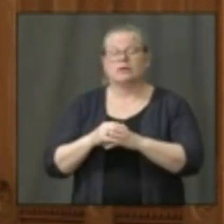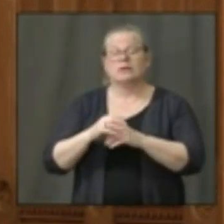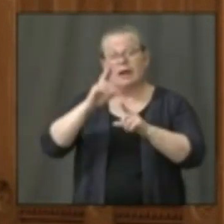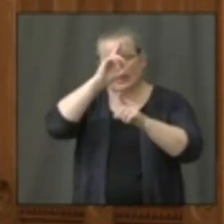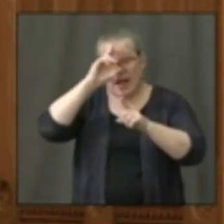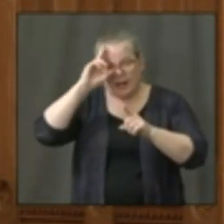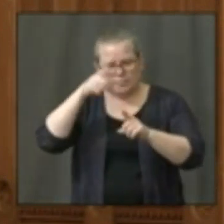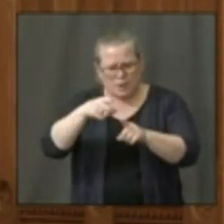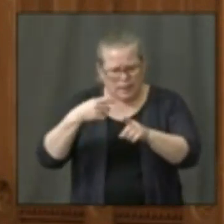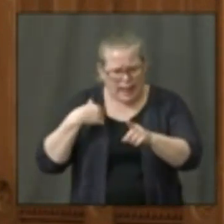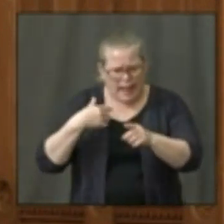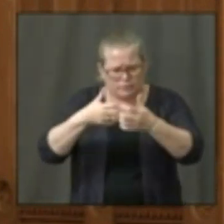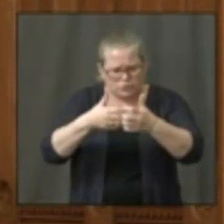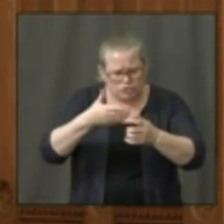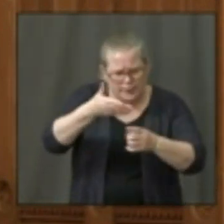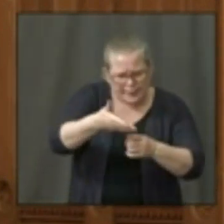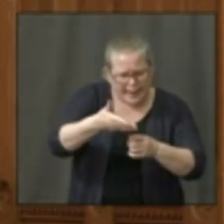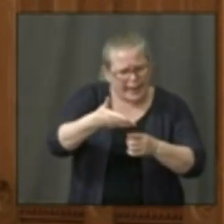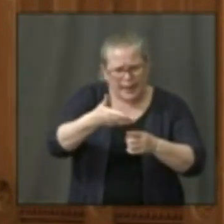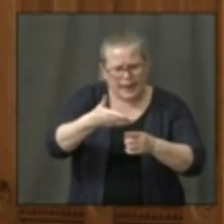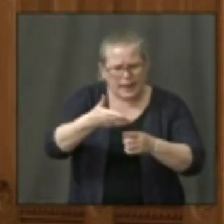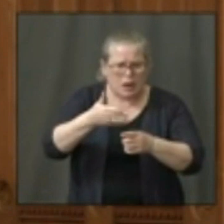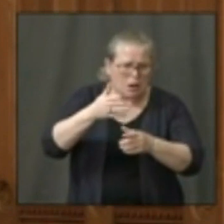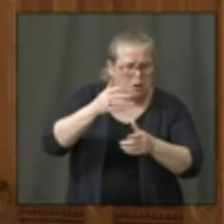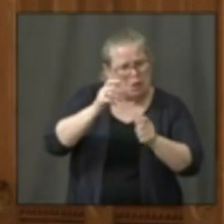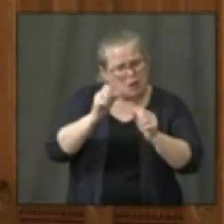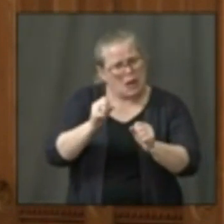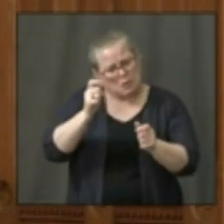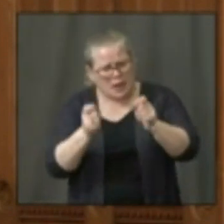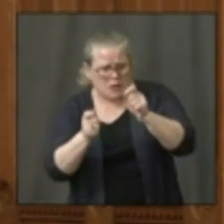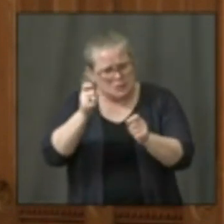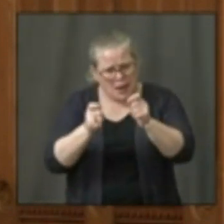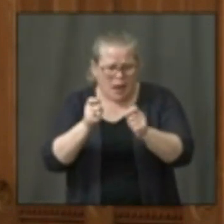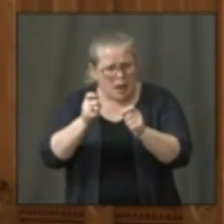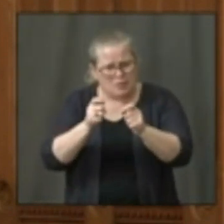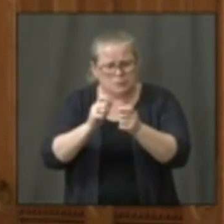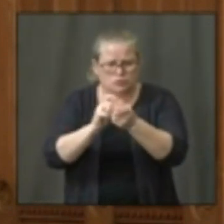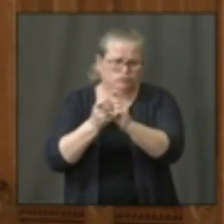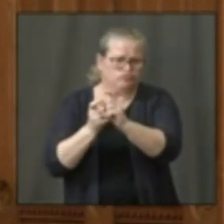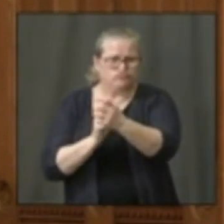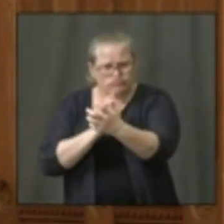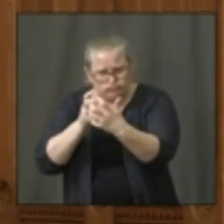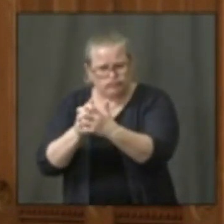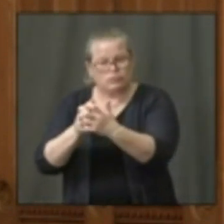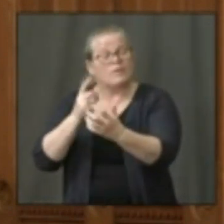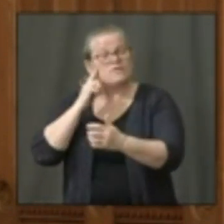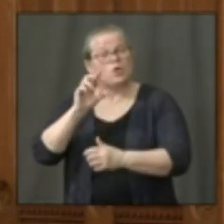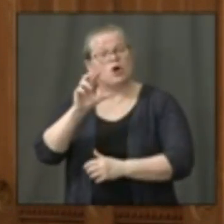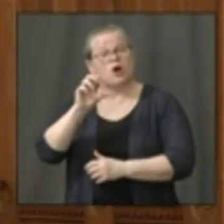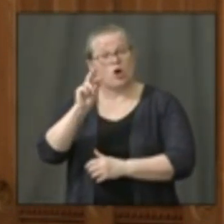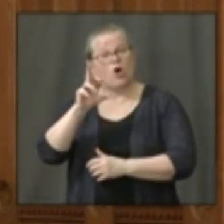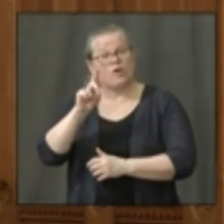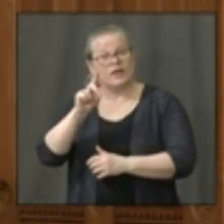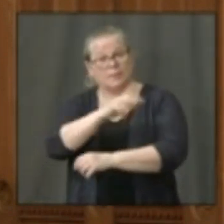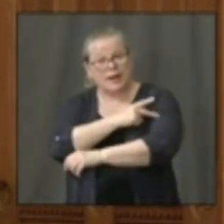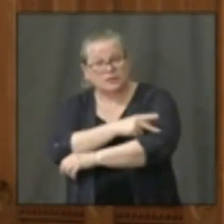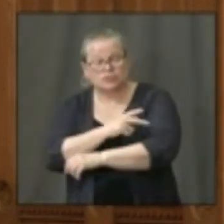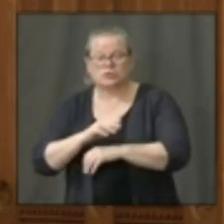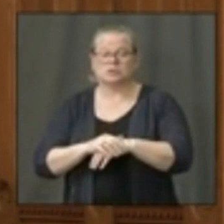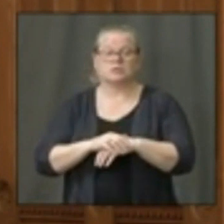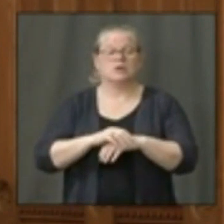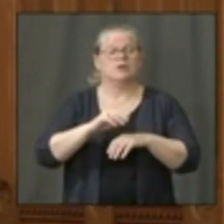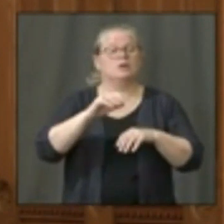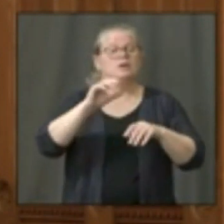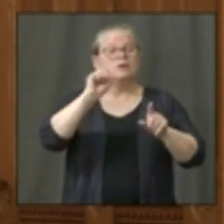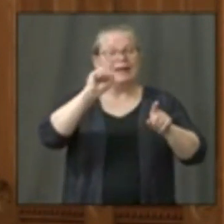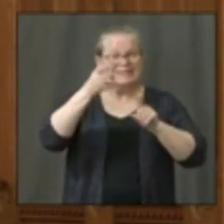can be adapted for use for COVID patients. The governor's been making calls to the executives, senior